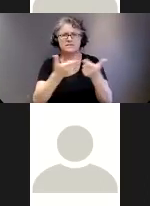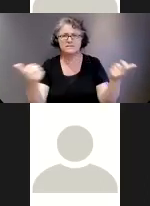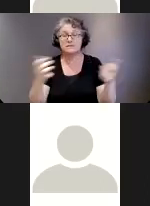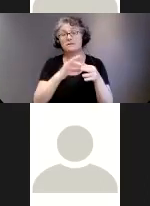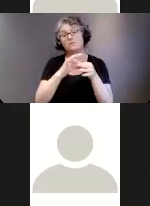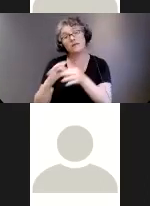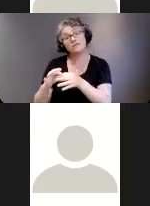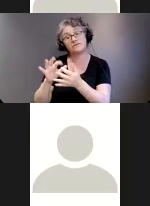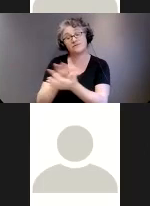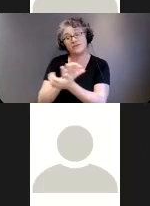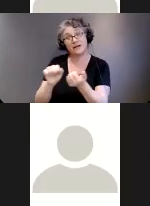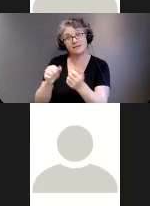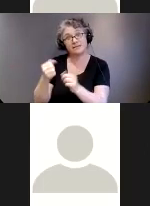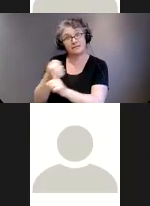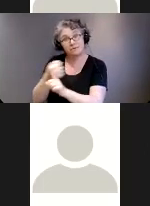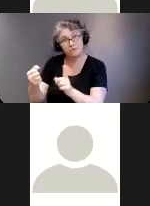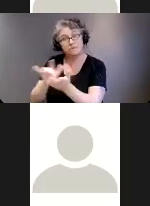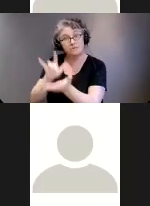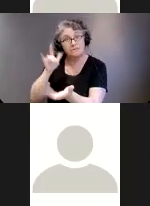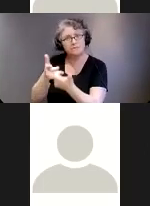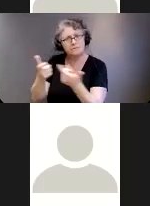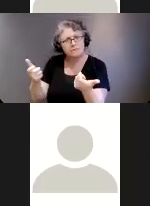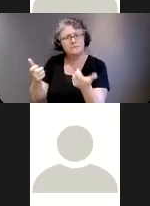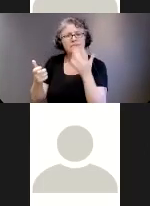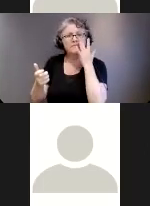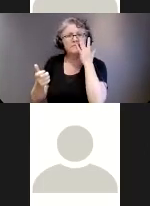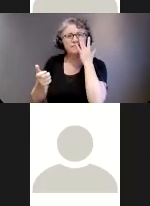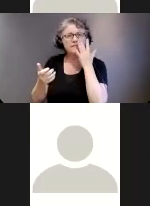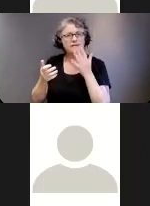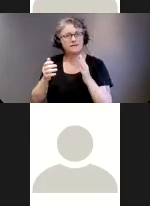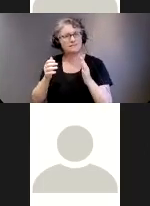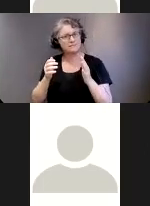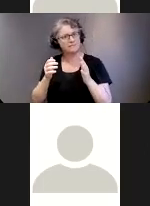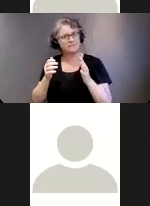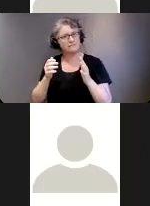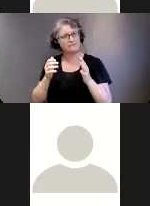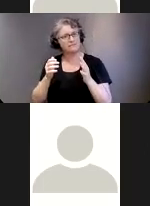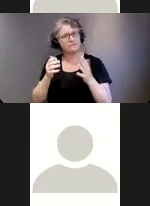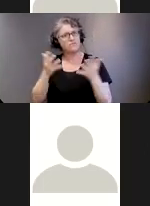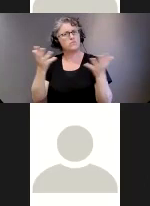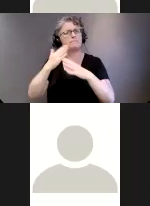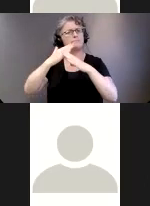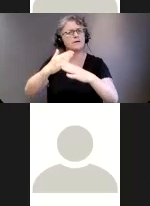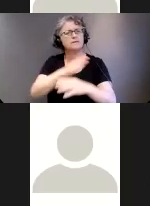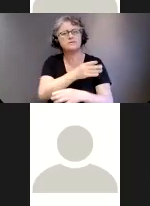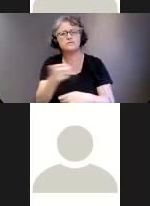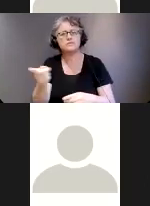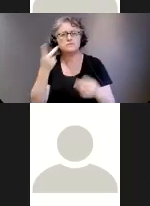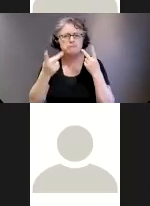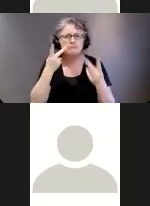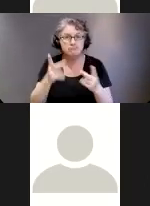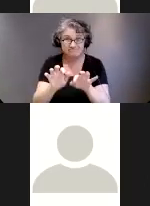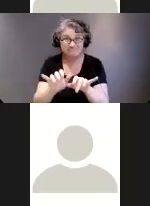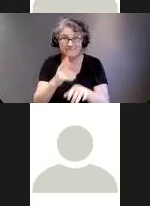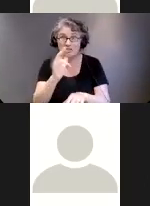relation to the violence and abuse they might be experiencing? So I'm wondering, what are the barriers that you guys are seeing? You